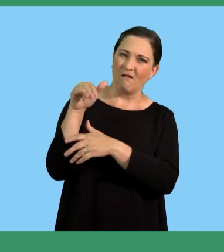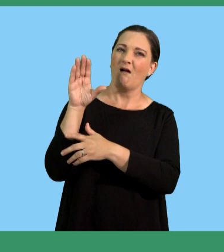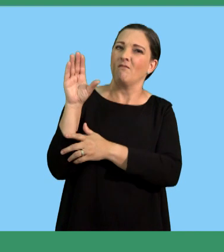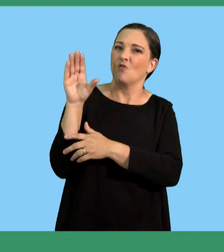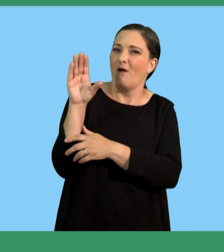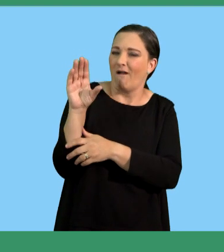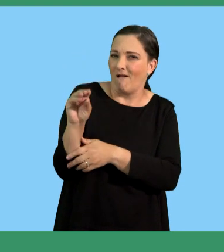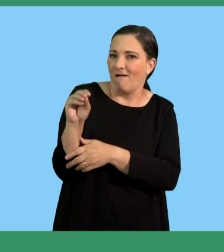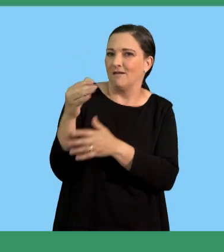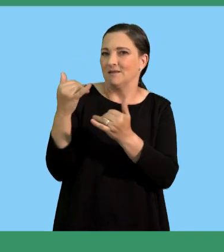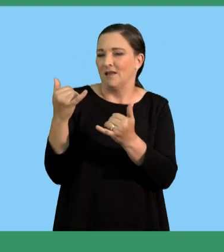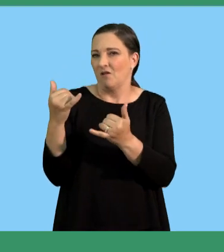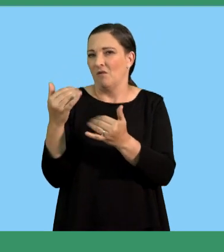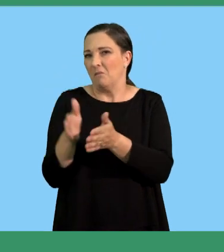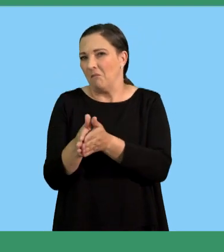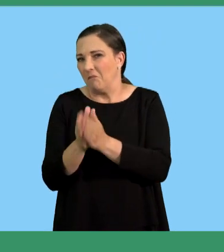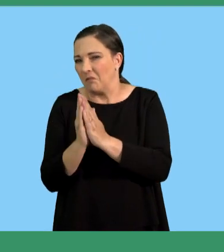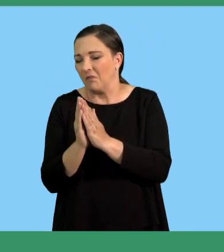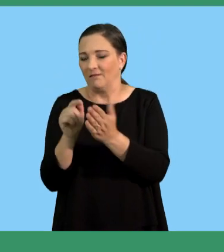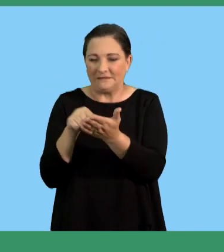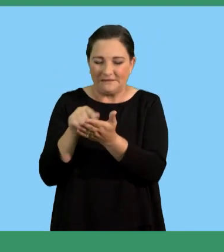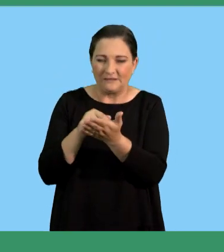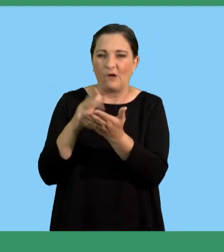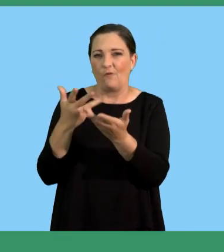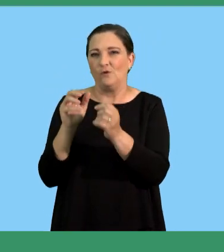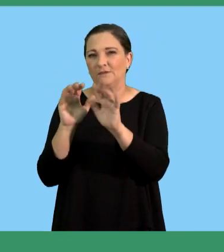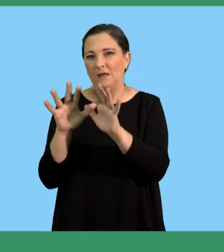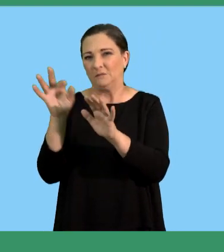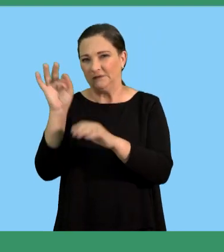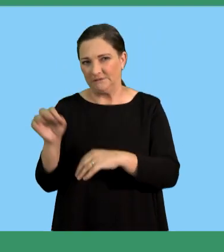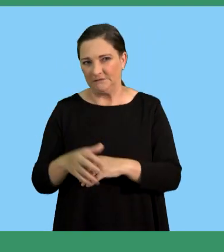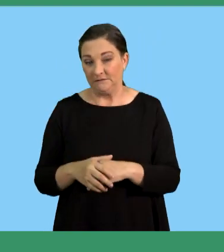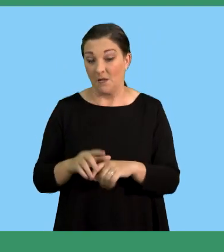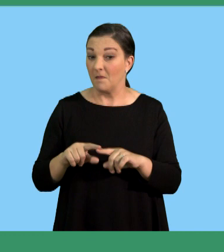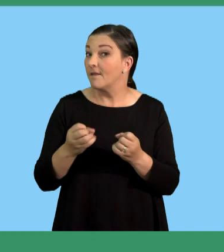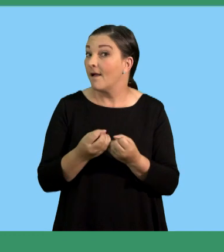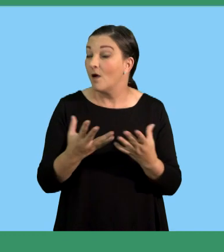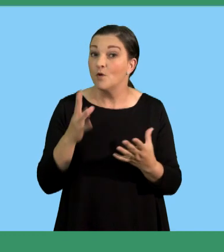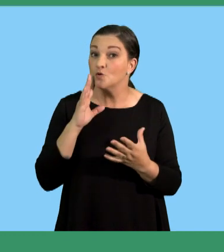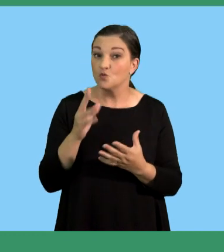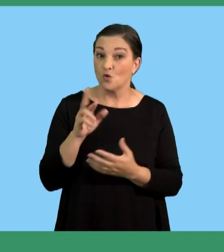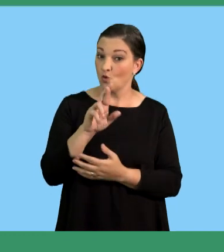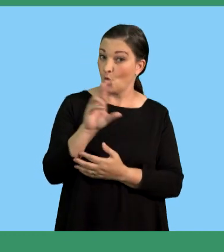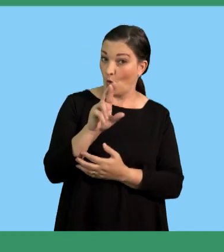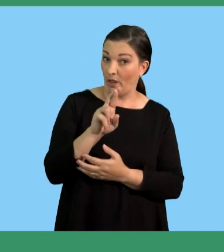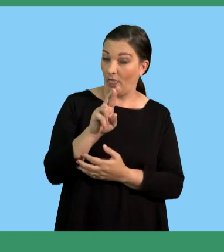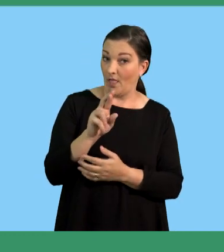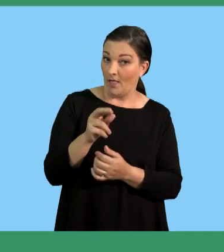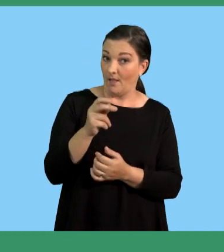10% simple interest. The question is to us now, calculate the interest amount Ronnie will